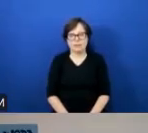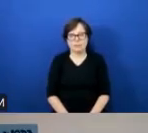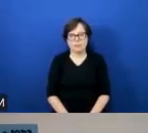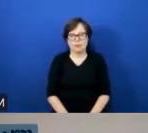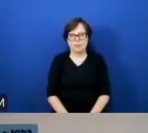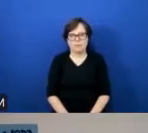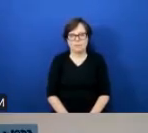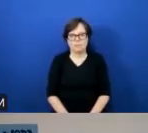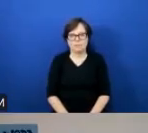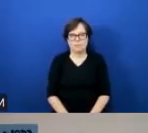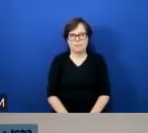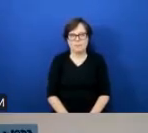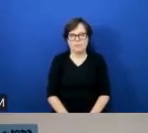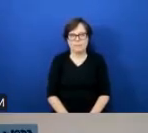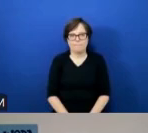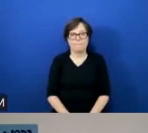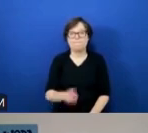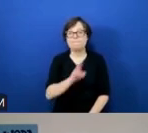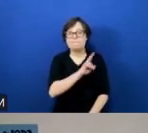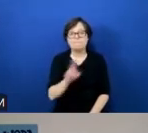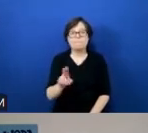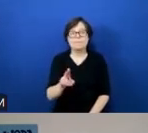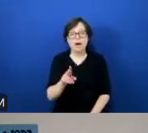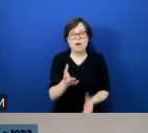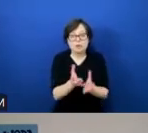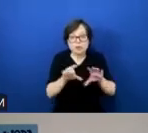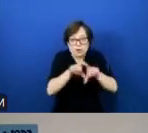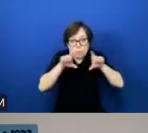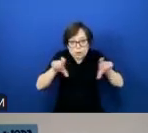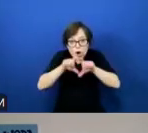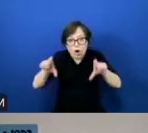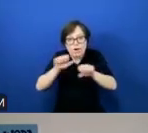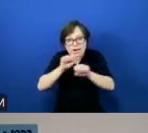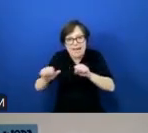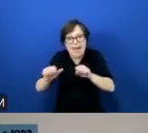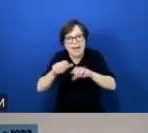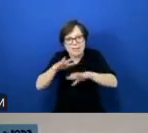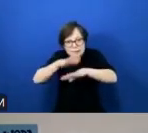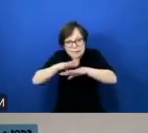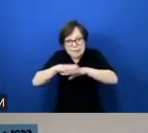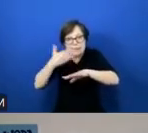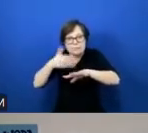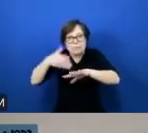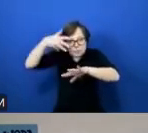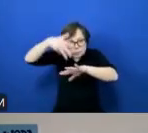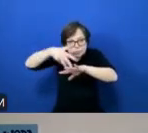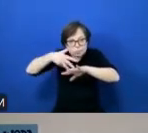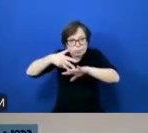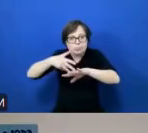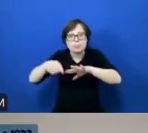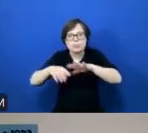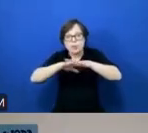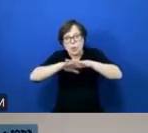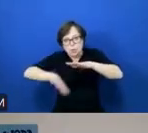W każdym zbiorniku jest separator. Wody deszczowe kierowane do zbiornika są oczyszczane, zawiesiny tej grubej, dużej substancji